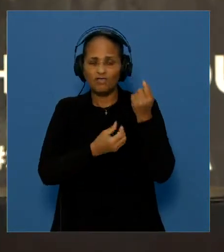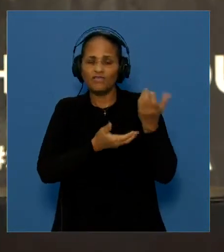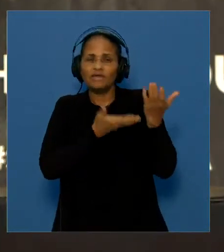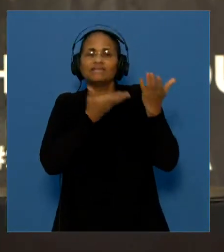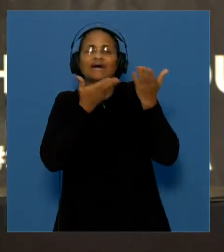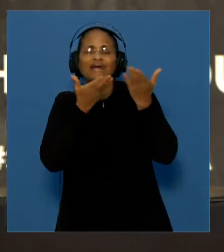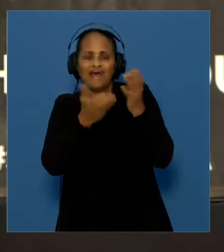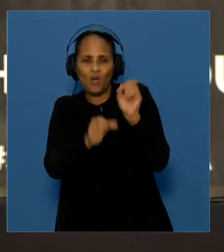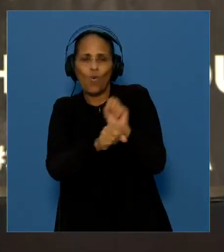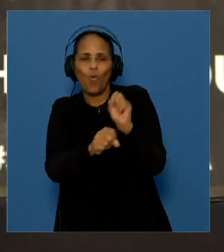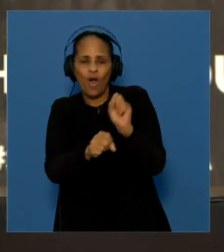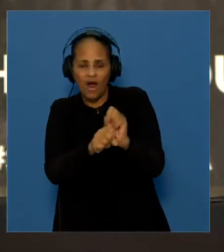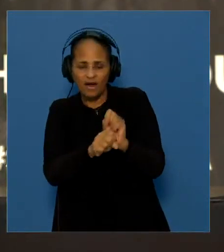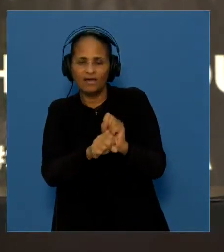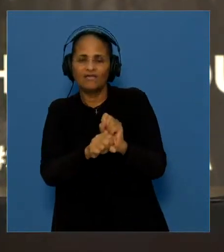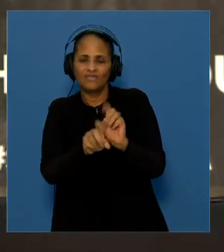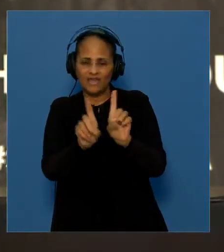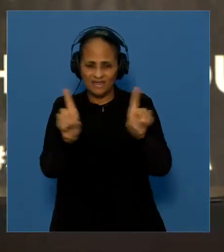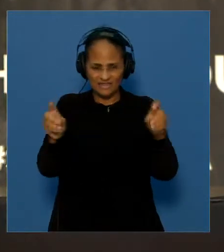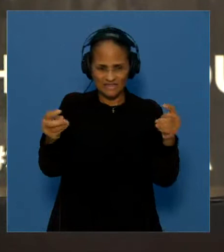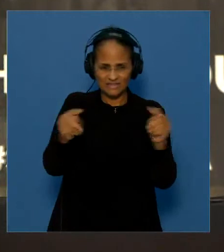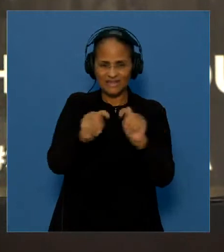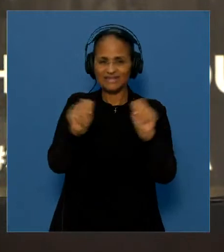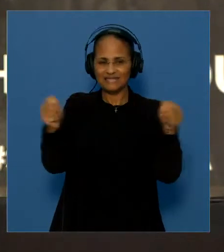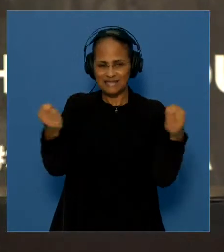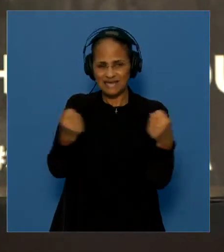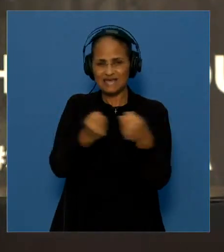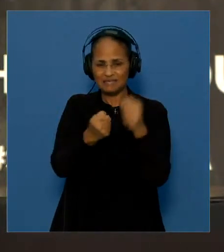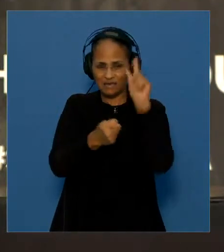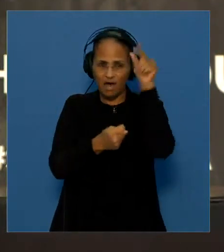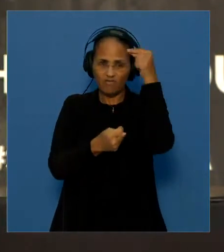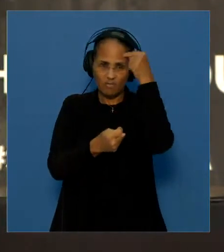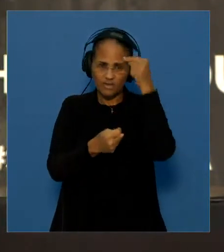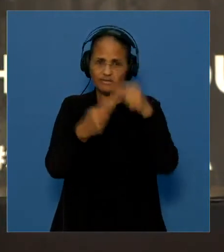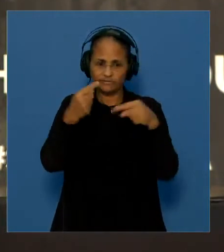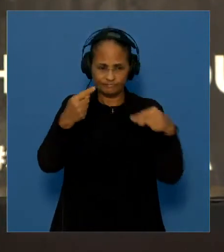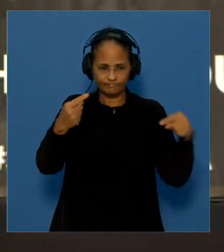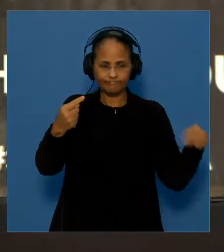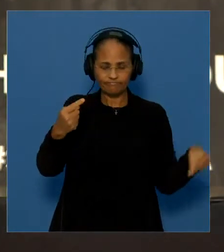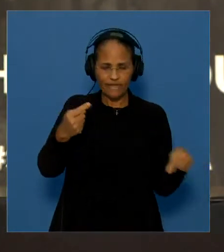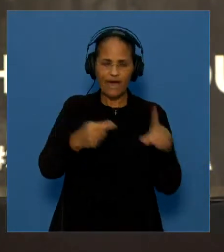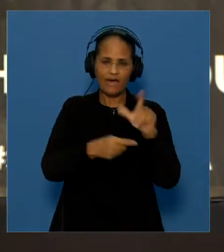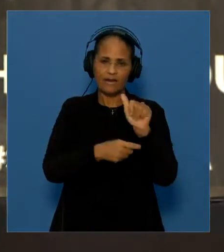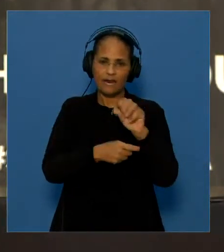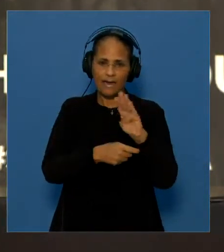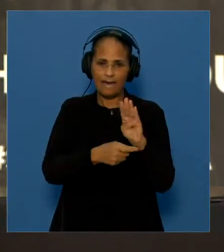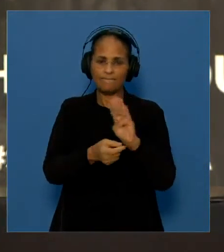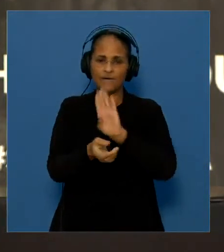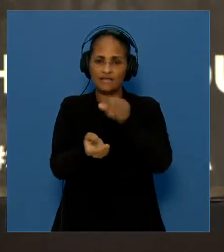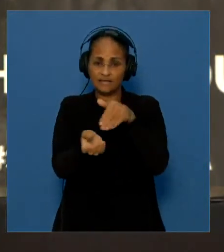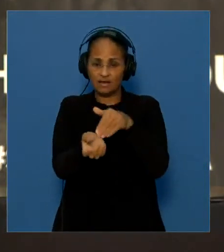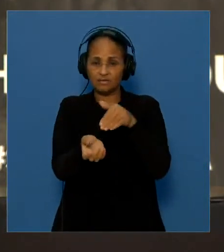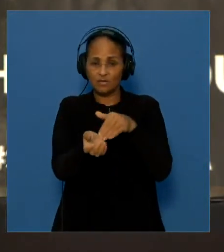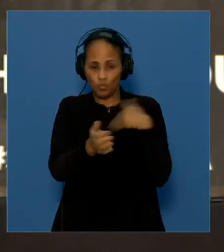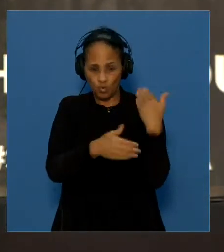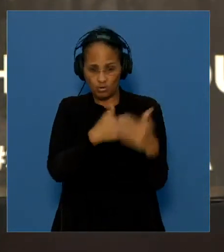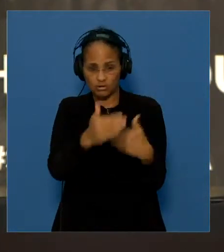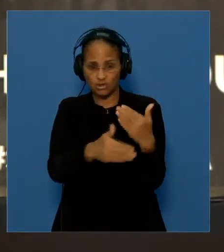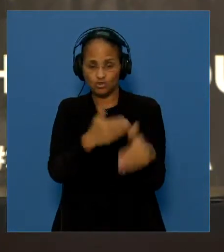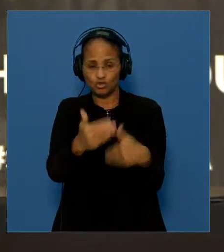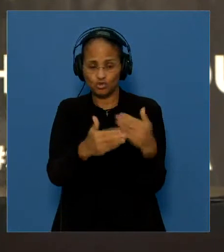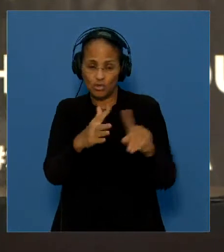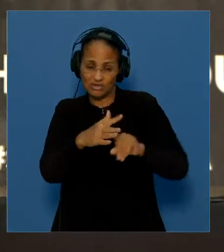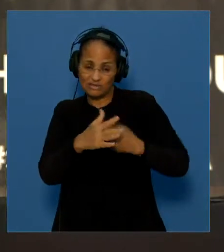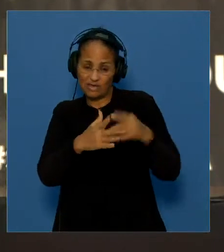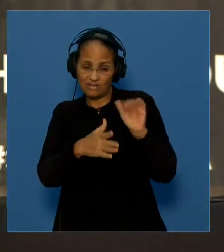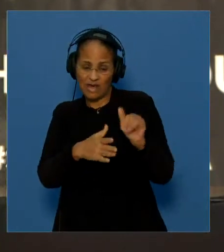the teams at the Ministry of Health and also our Bermuda Government Molecular Diagnostic Lab led by Dr. Karika Weldon. So we're going to continue to implement and